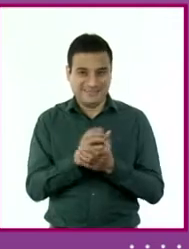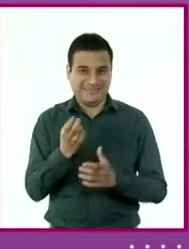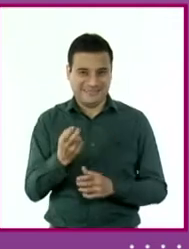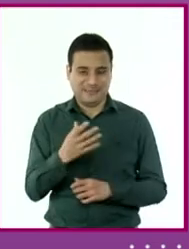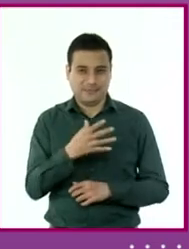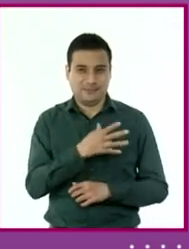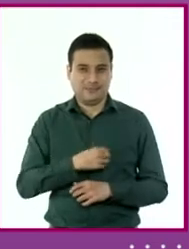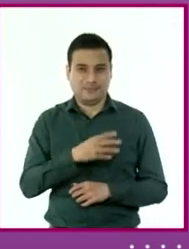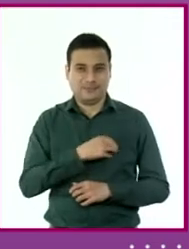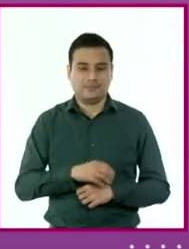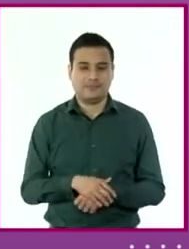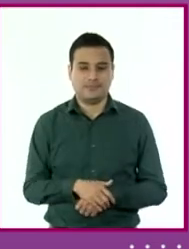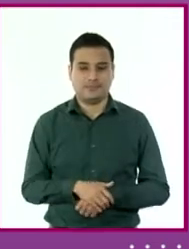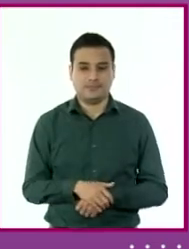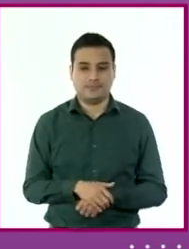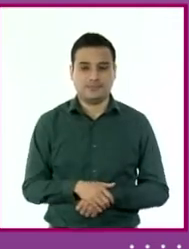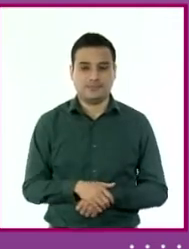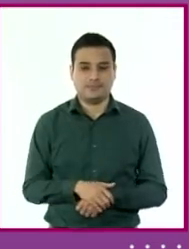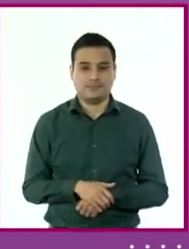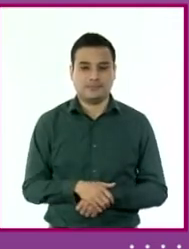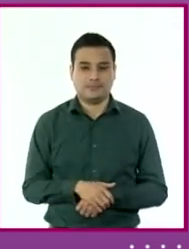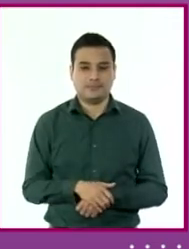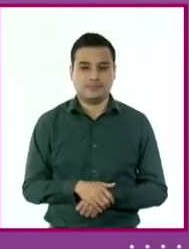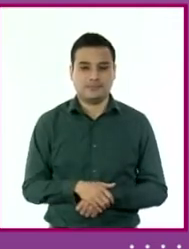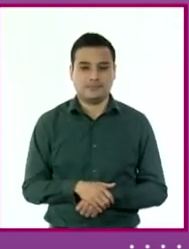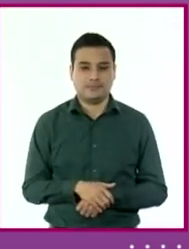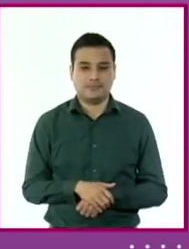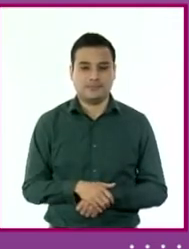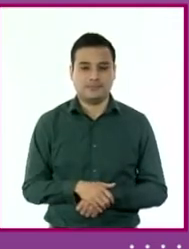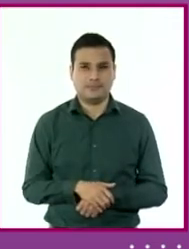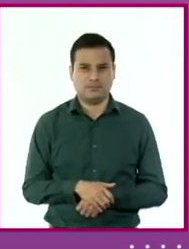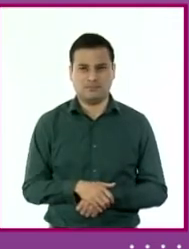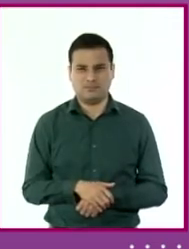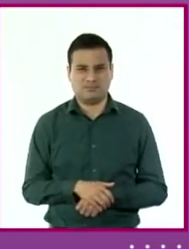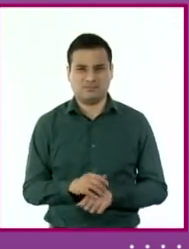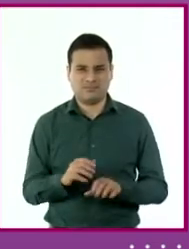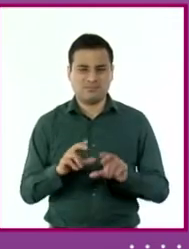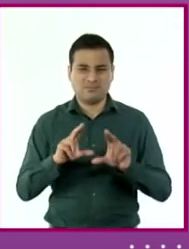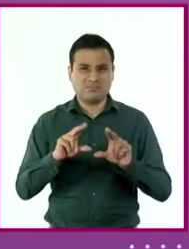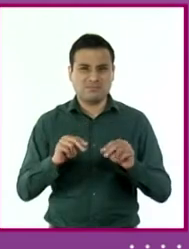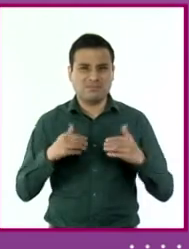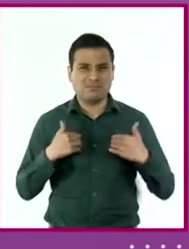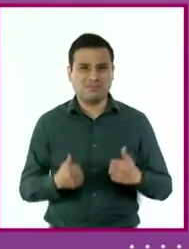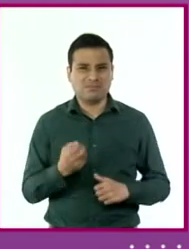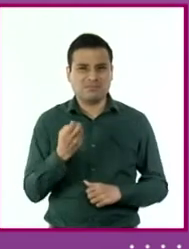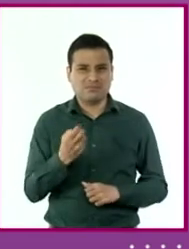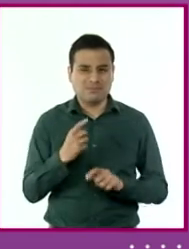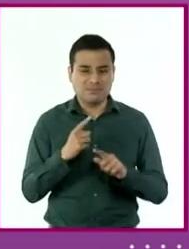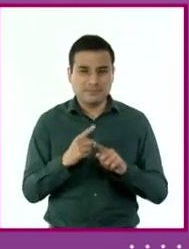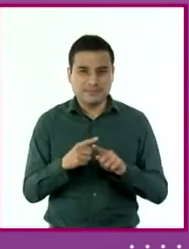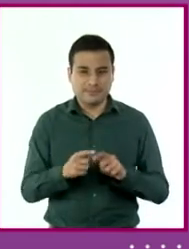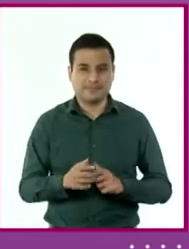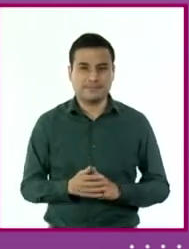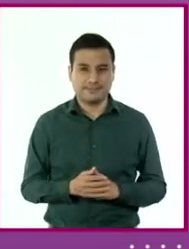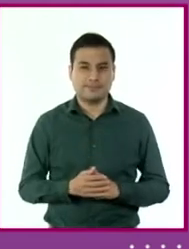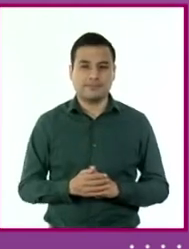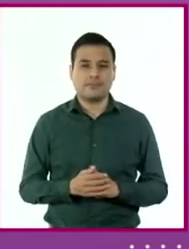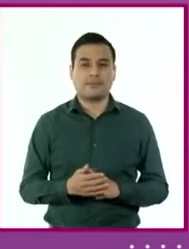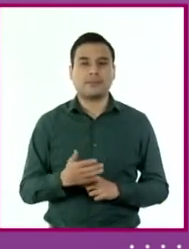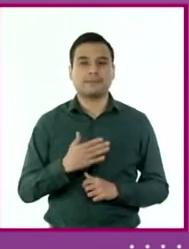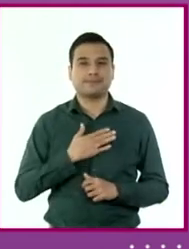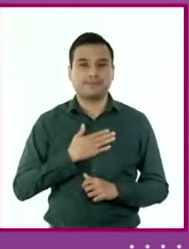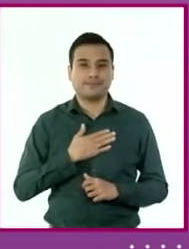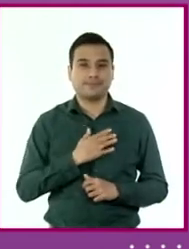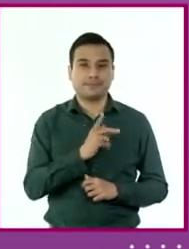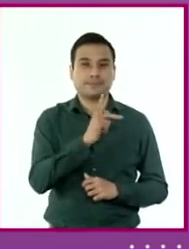You're just my stepsister! Sorry, but who's this? She's the daughter of my father's new